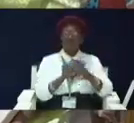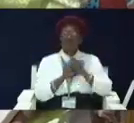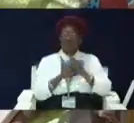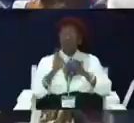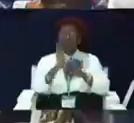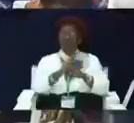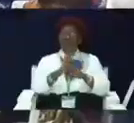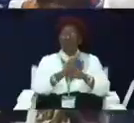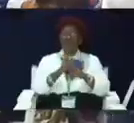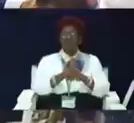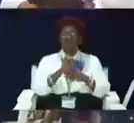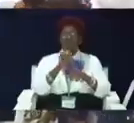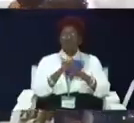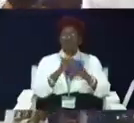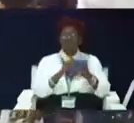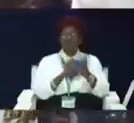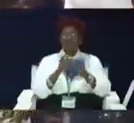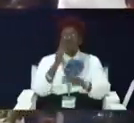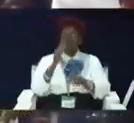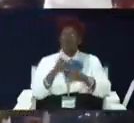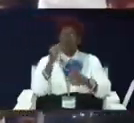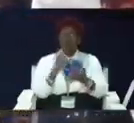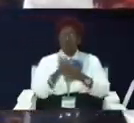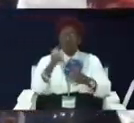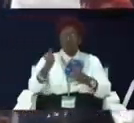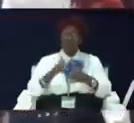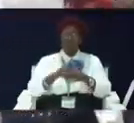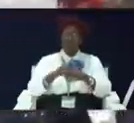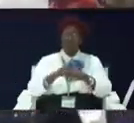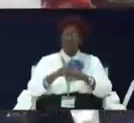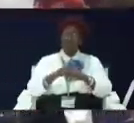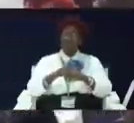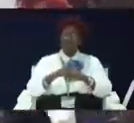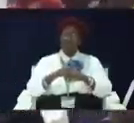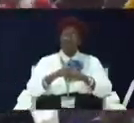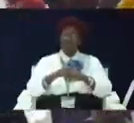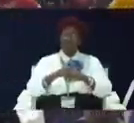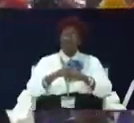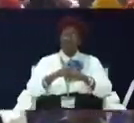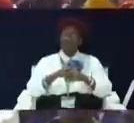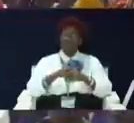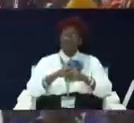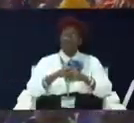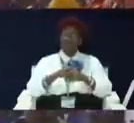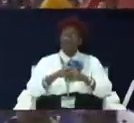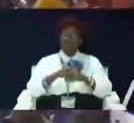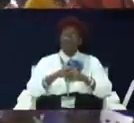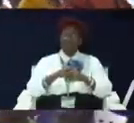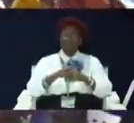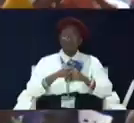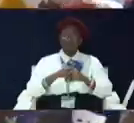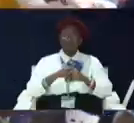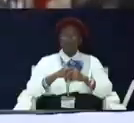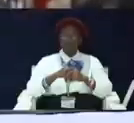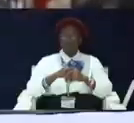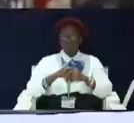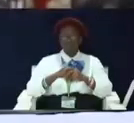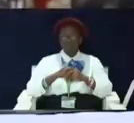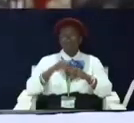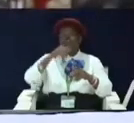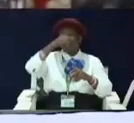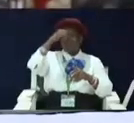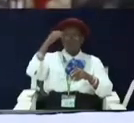career. Like wa wa ni opin ibi to ga julo ninu okowo re. Because